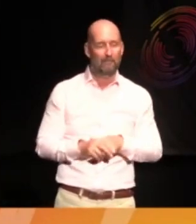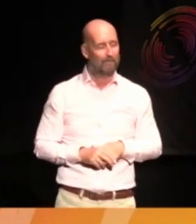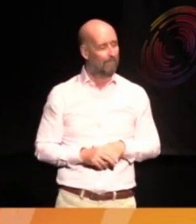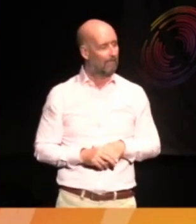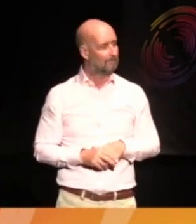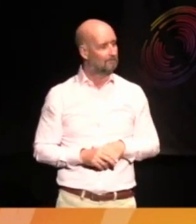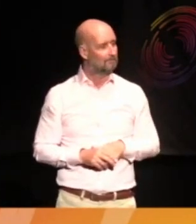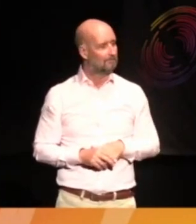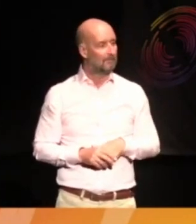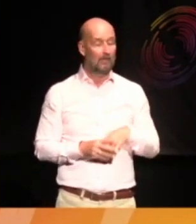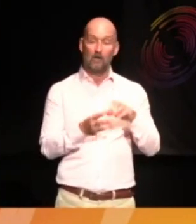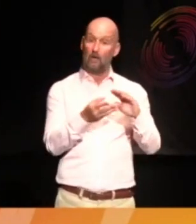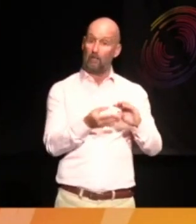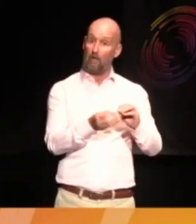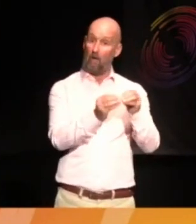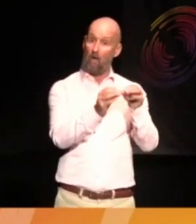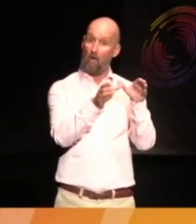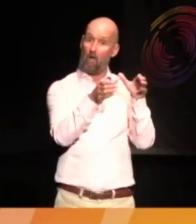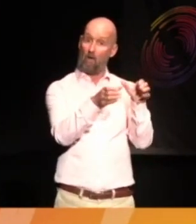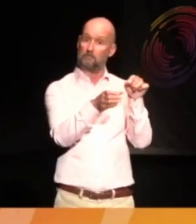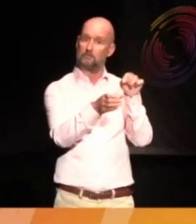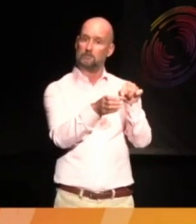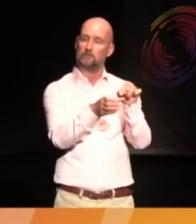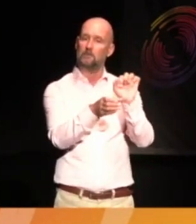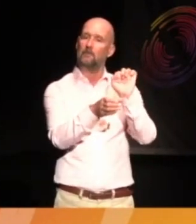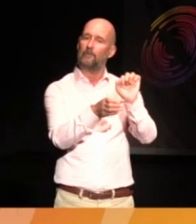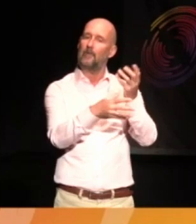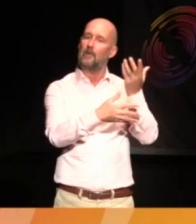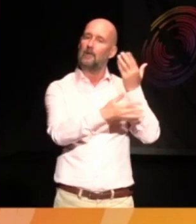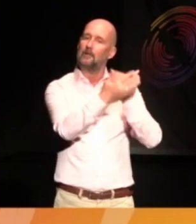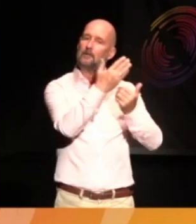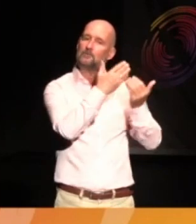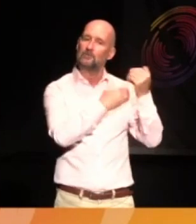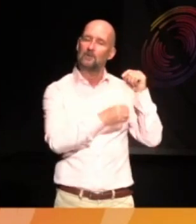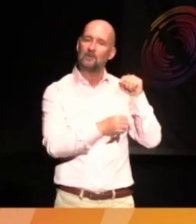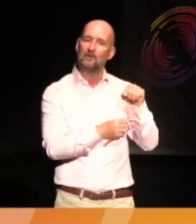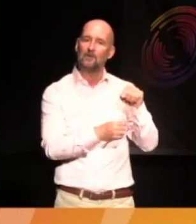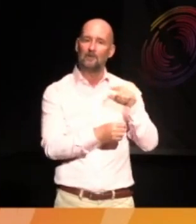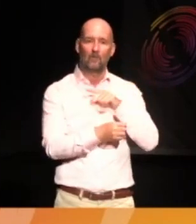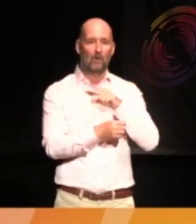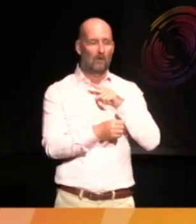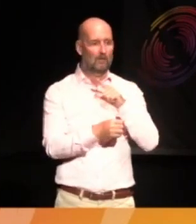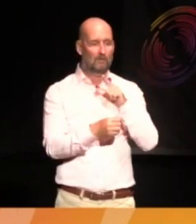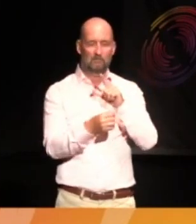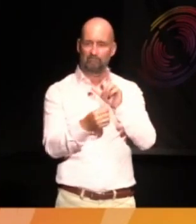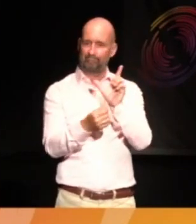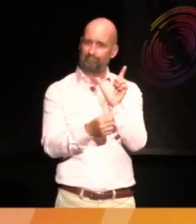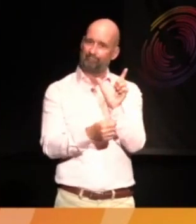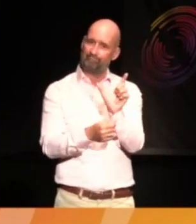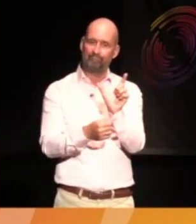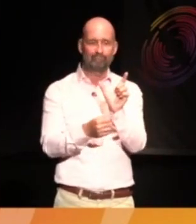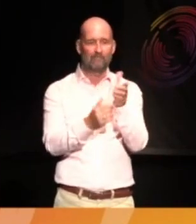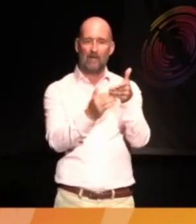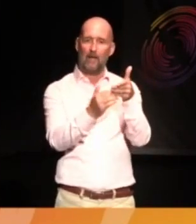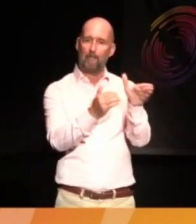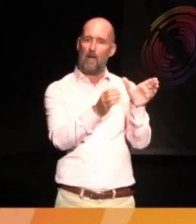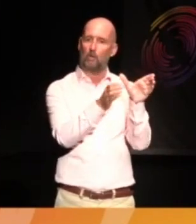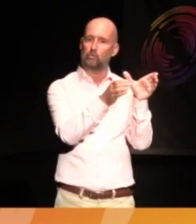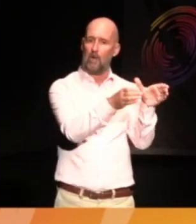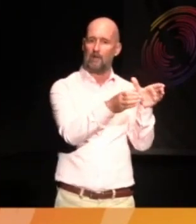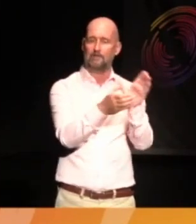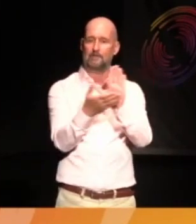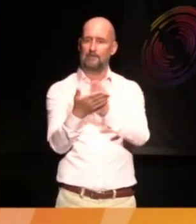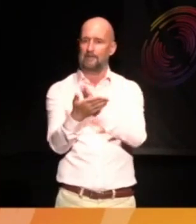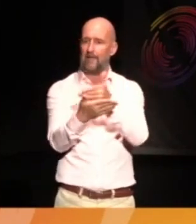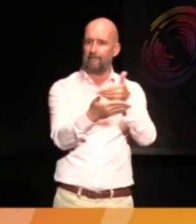in the arts sector, we have had this history of definition of marginalised people